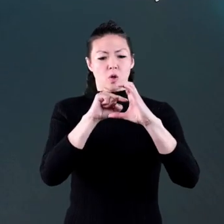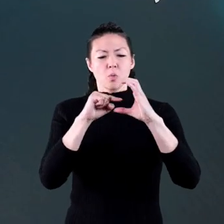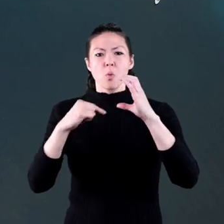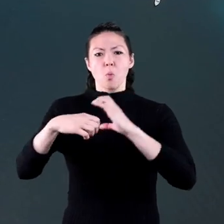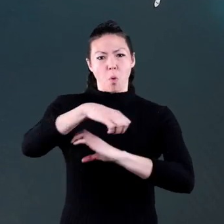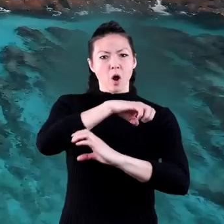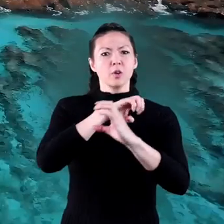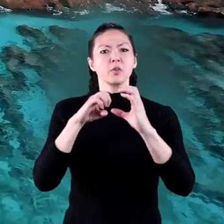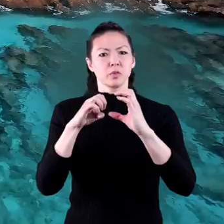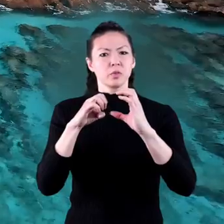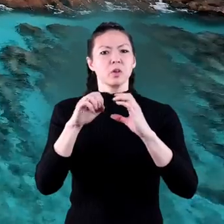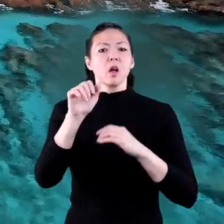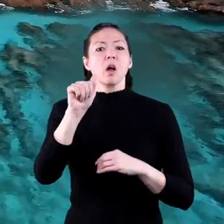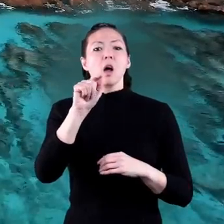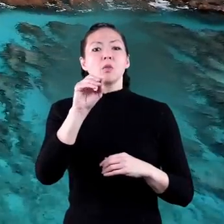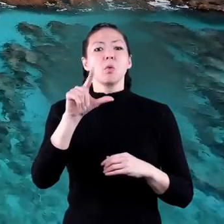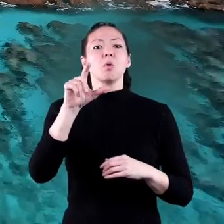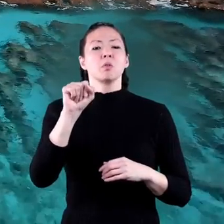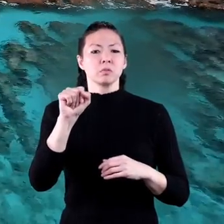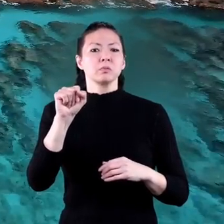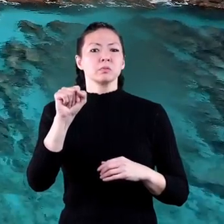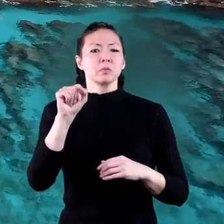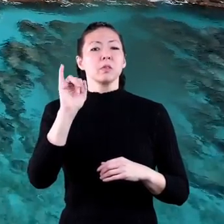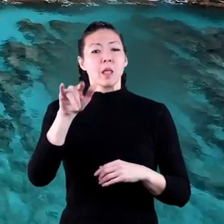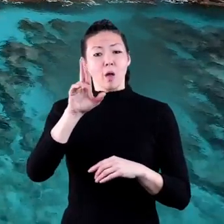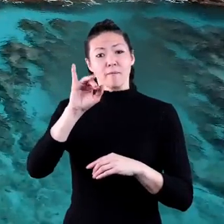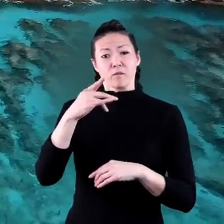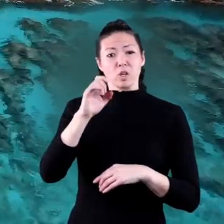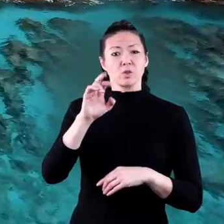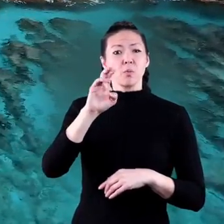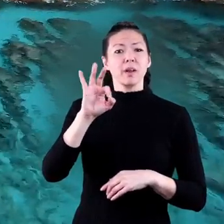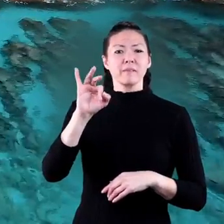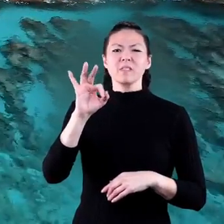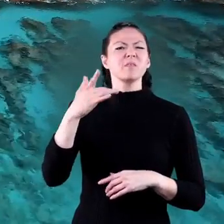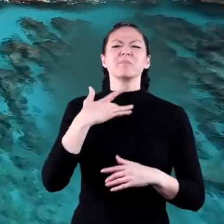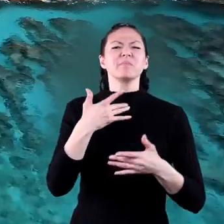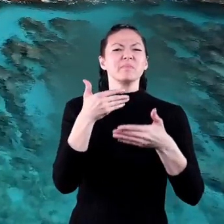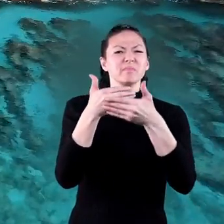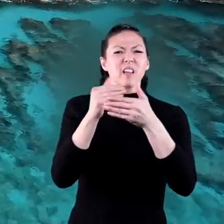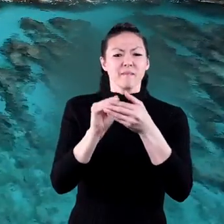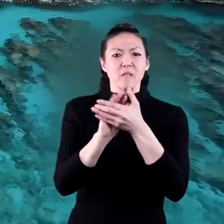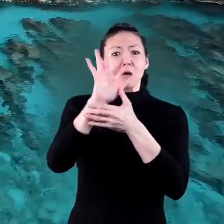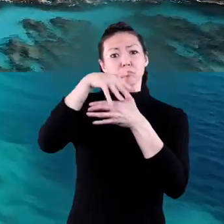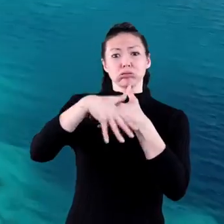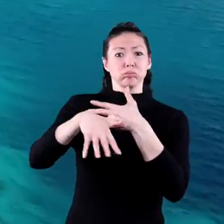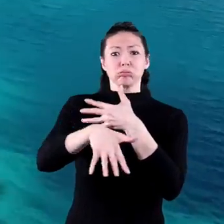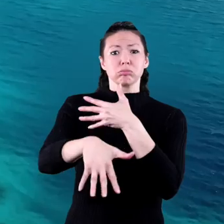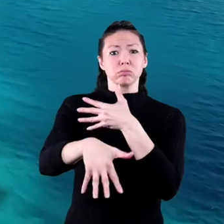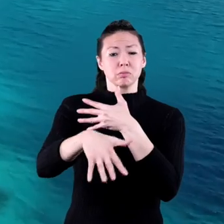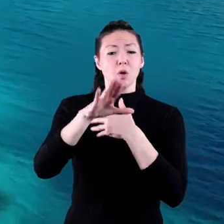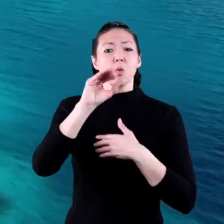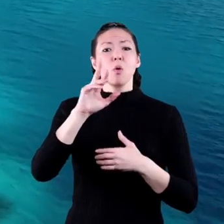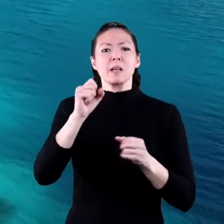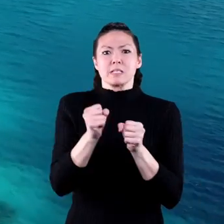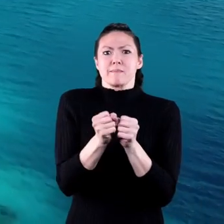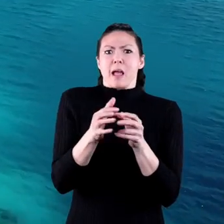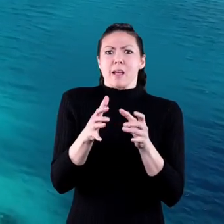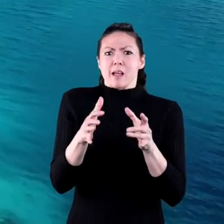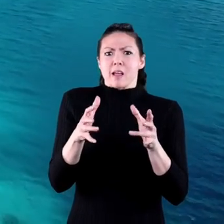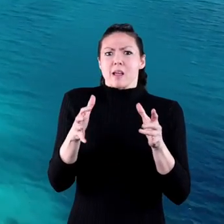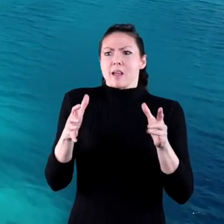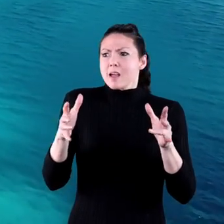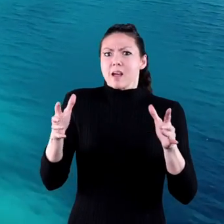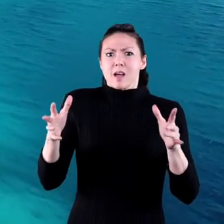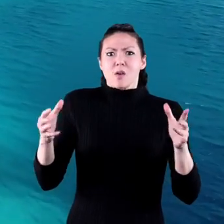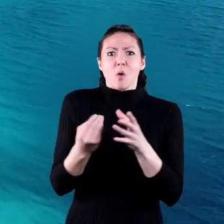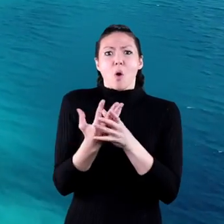equator. Atolls usually begin as a fringe reef surrounding a volcanic island. As the coral expands and grows,